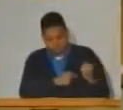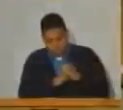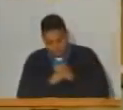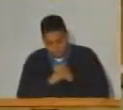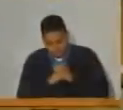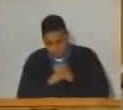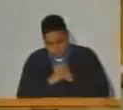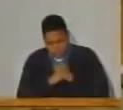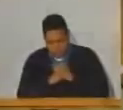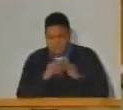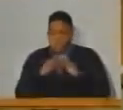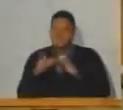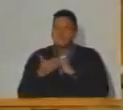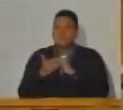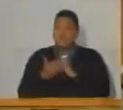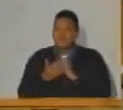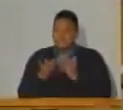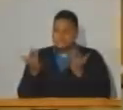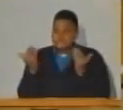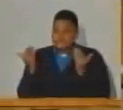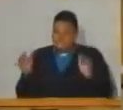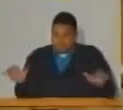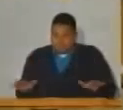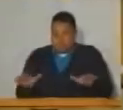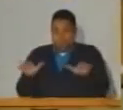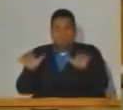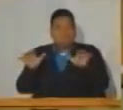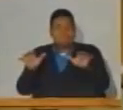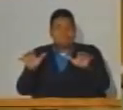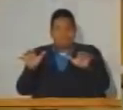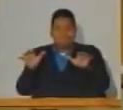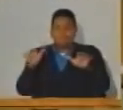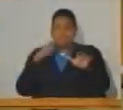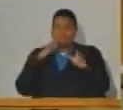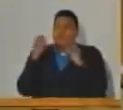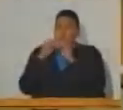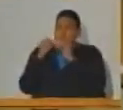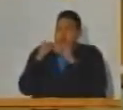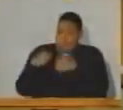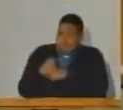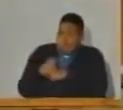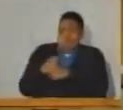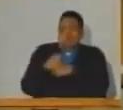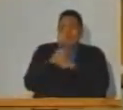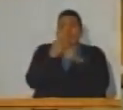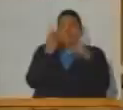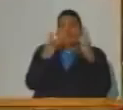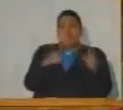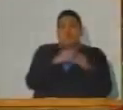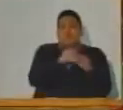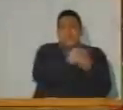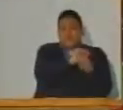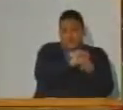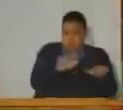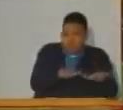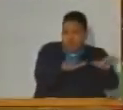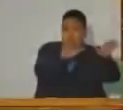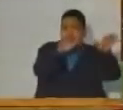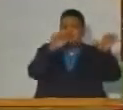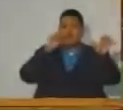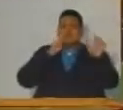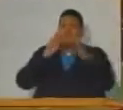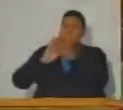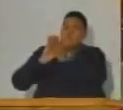Jamaicans, a call to action, a call to greater productivity at the workplace, a call